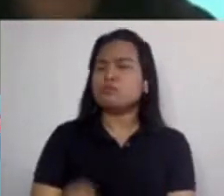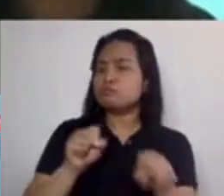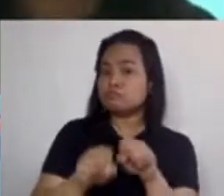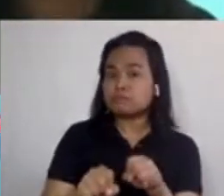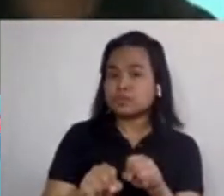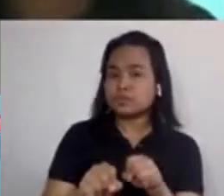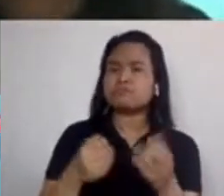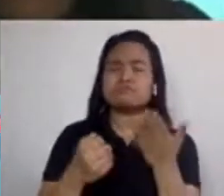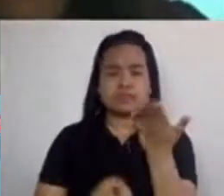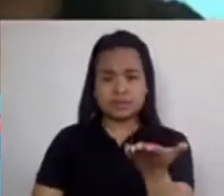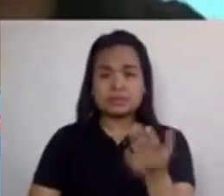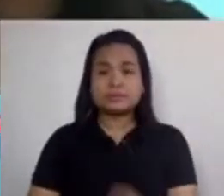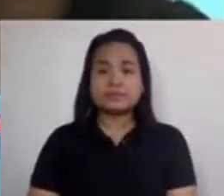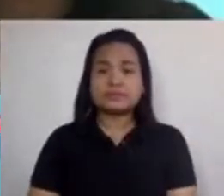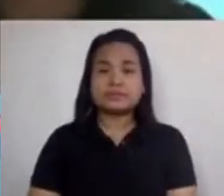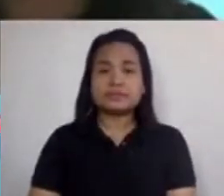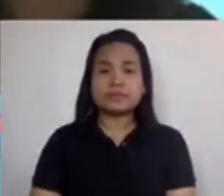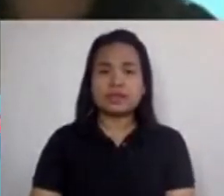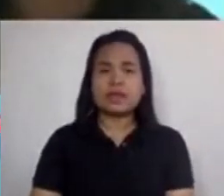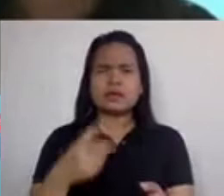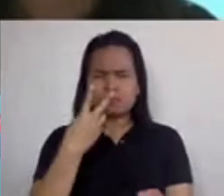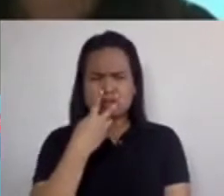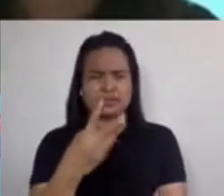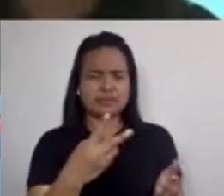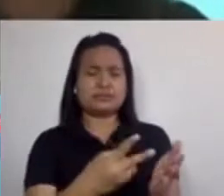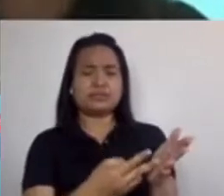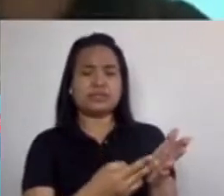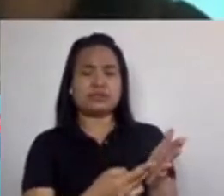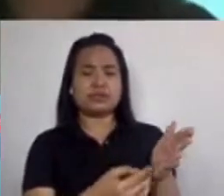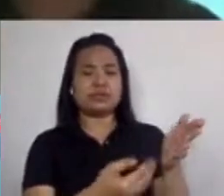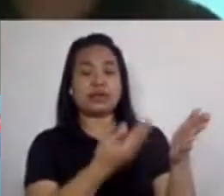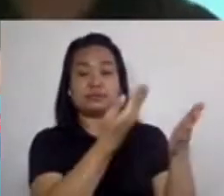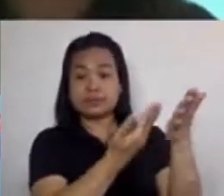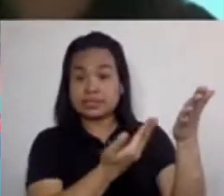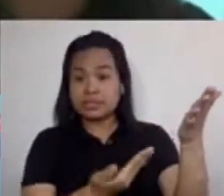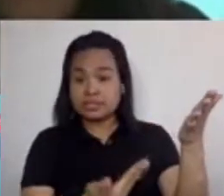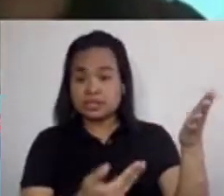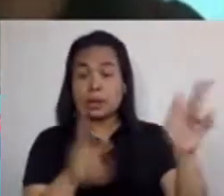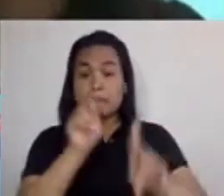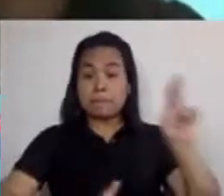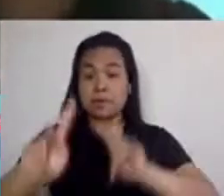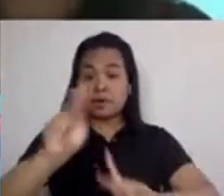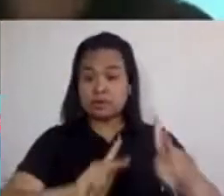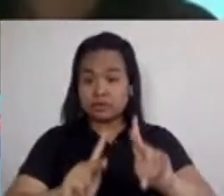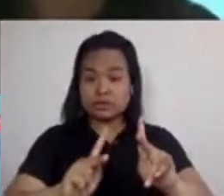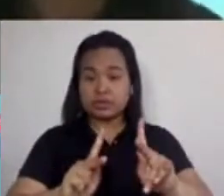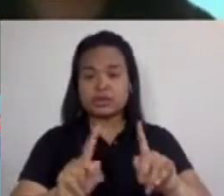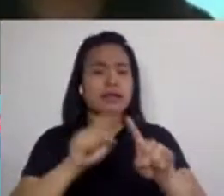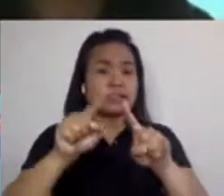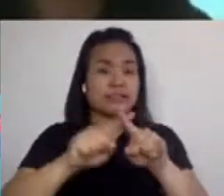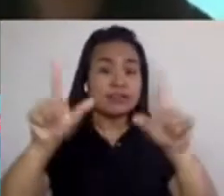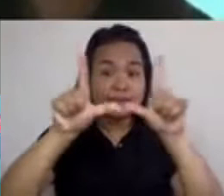will see the rubric level summary containing the performance continuum, or the different levels of a